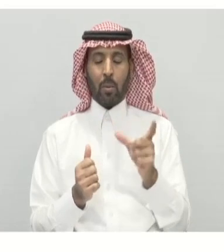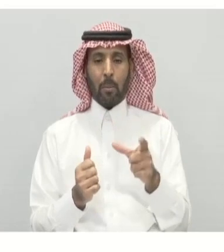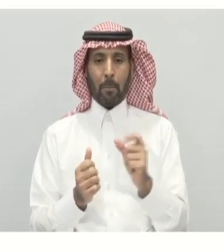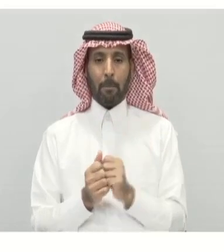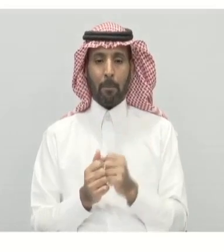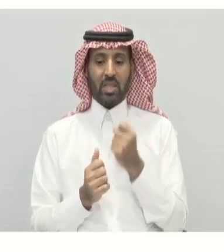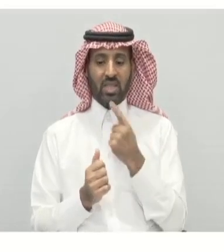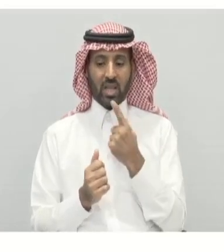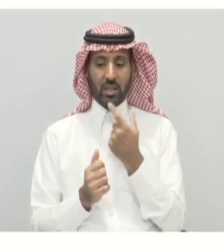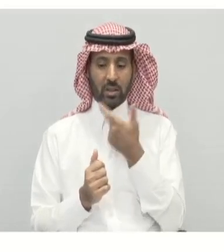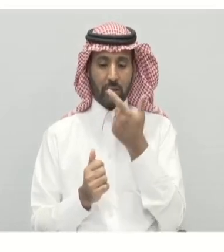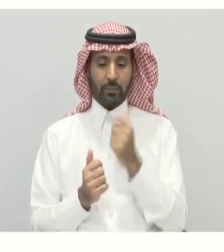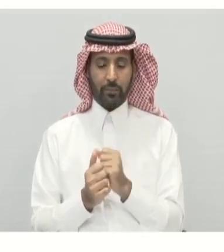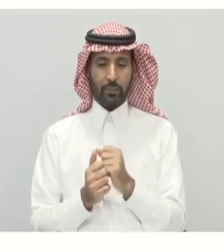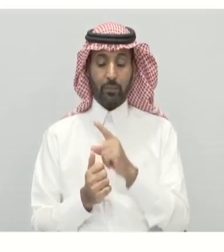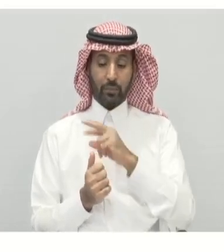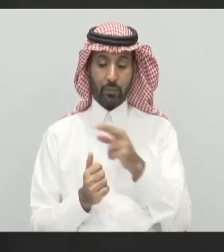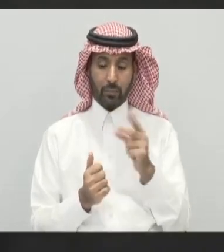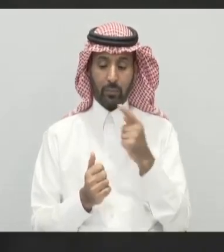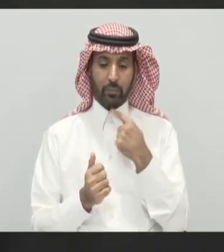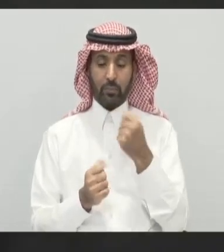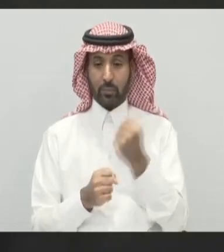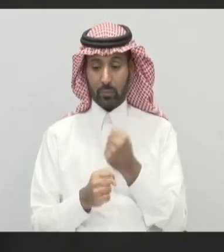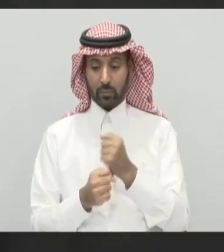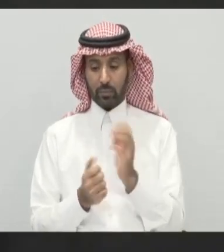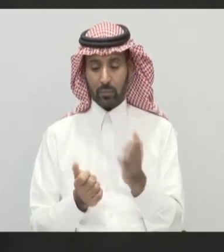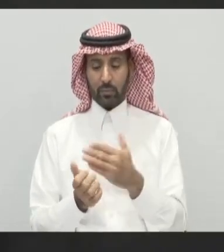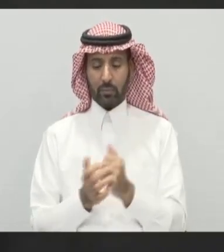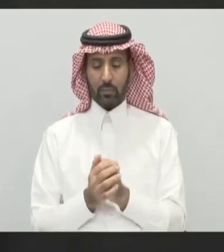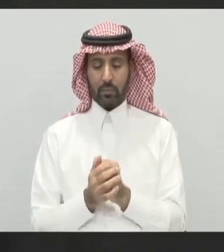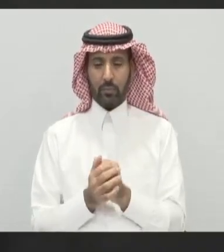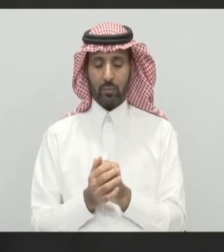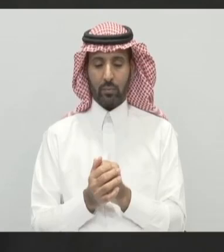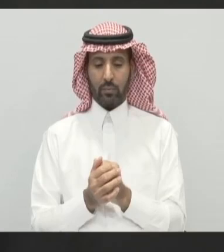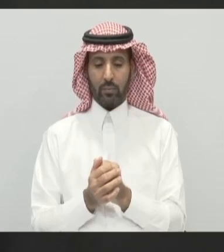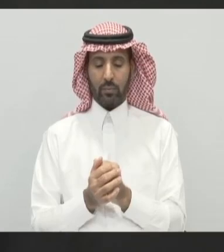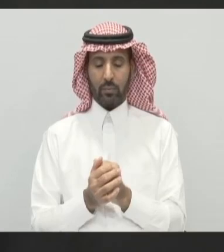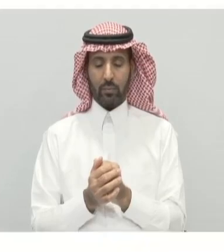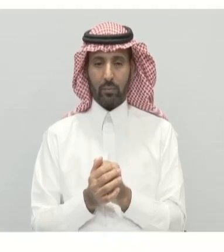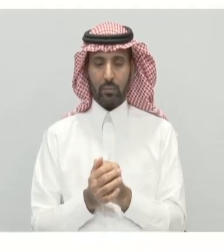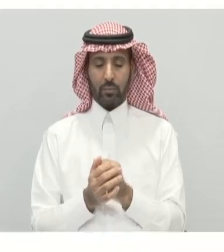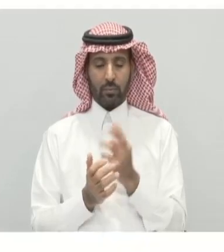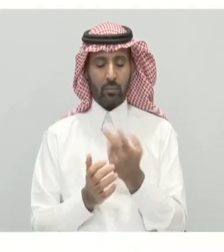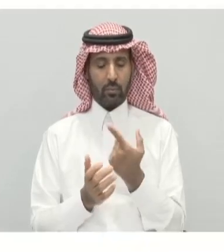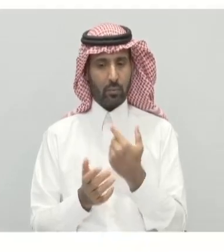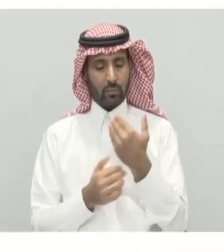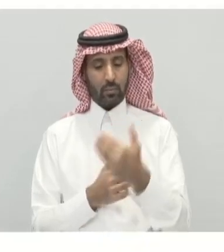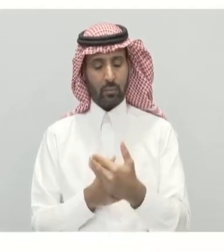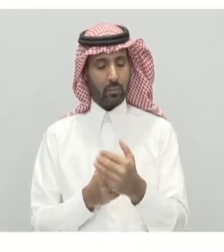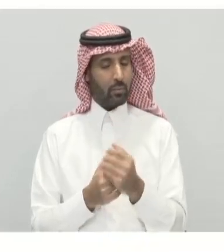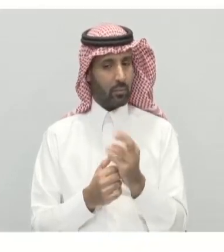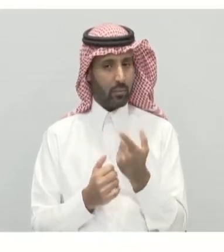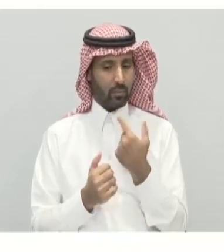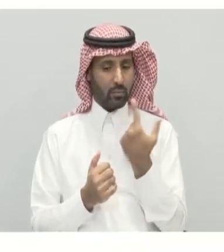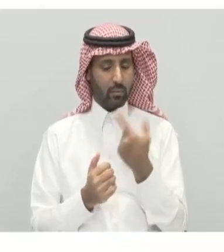is stressed. Different when it is a verb or it is actually a noun. However, how can I